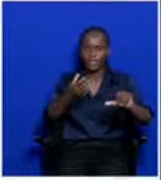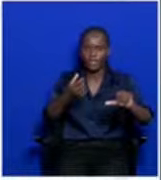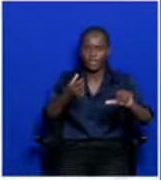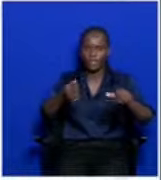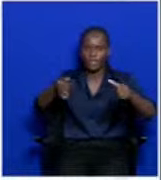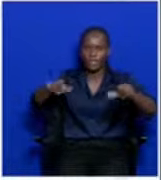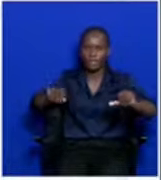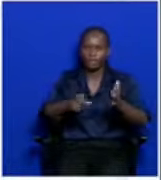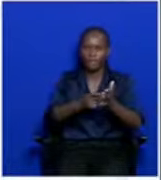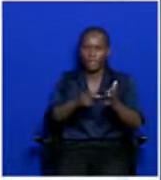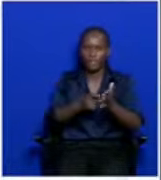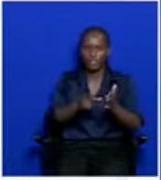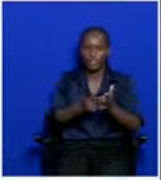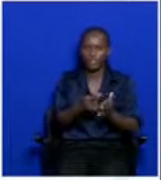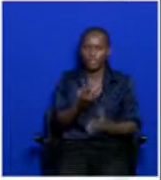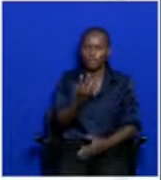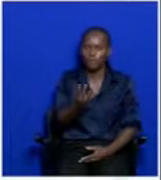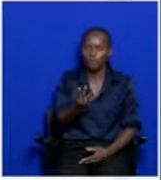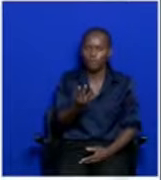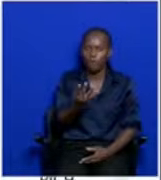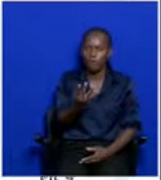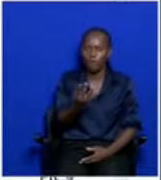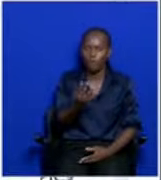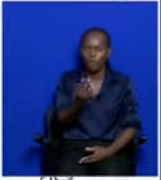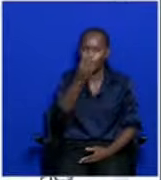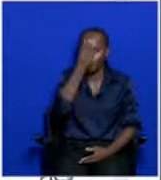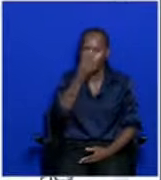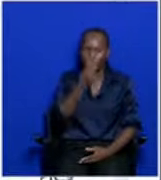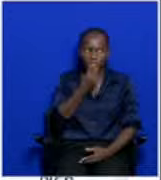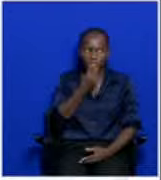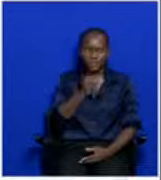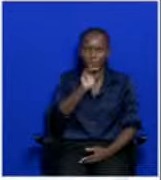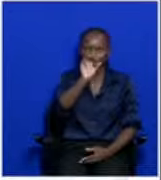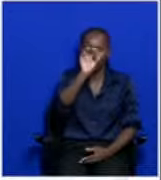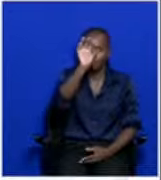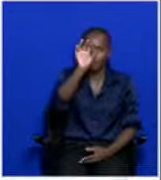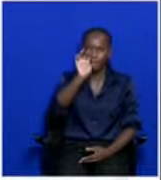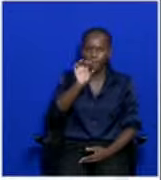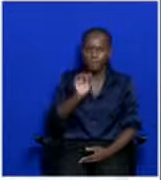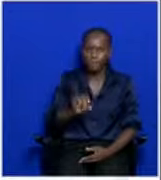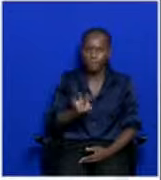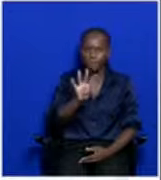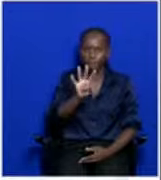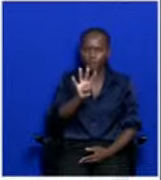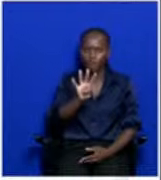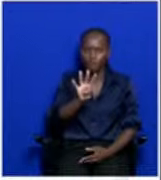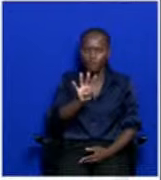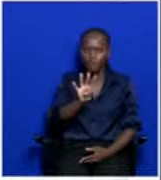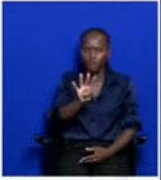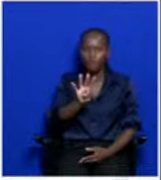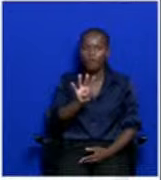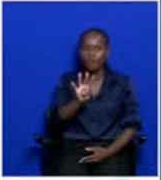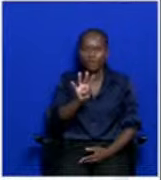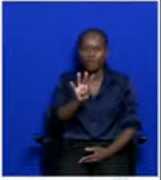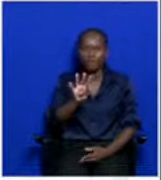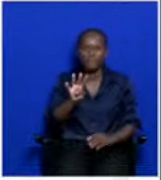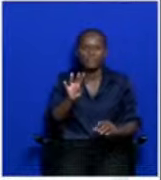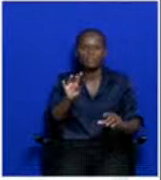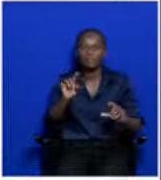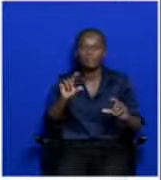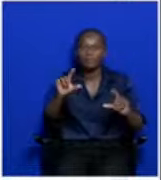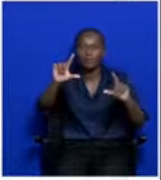same pictures, but perhaps from slightly different angles. Is that correct? Yes, these are the Metropolis